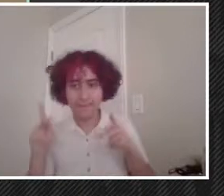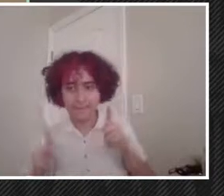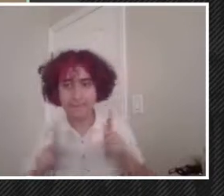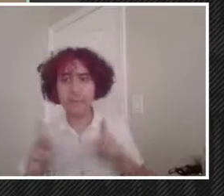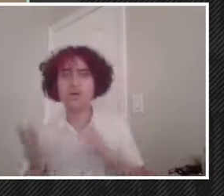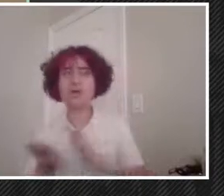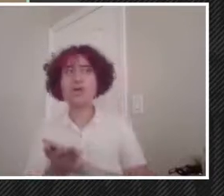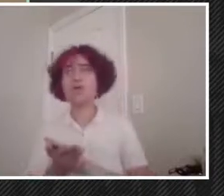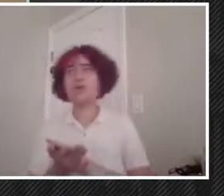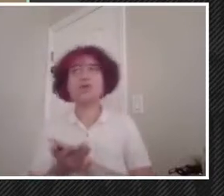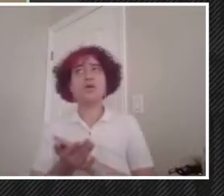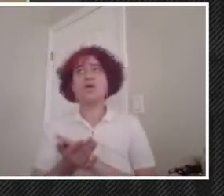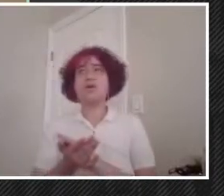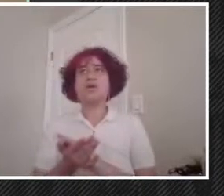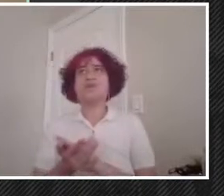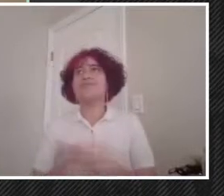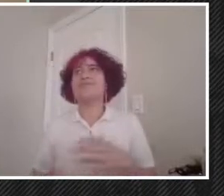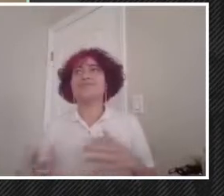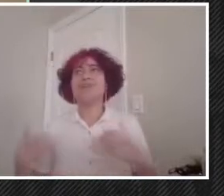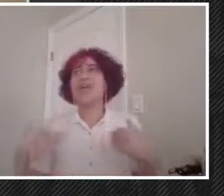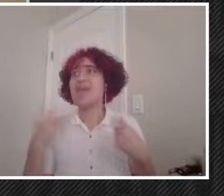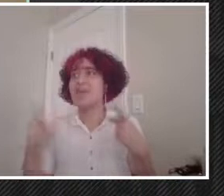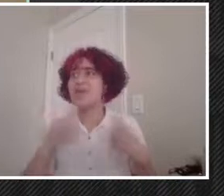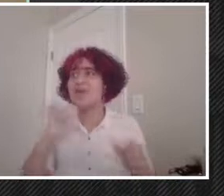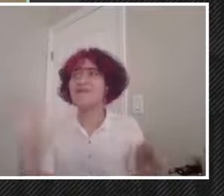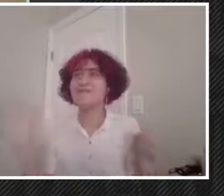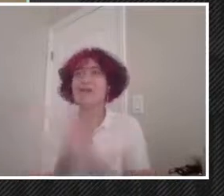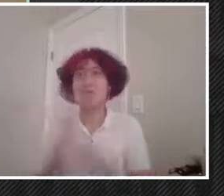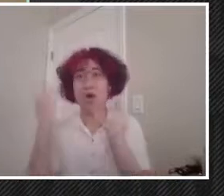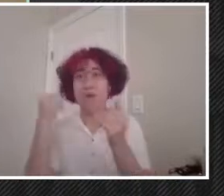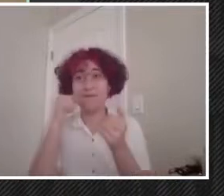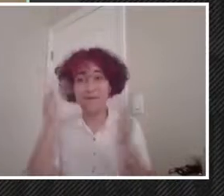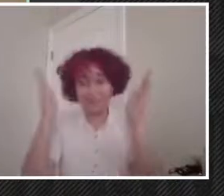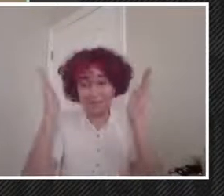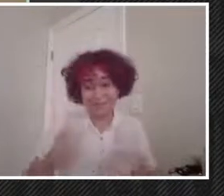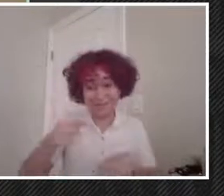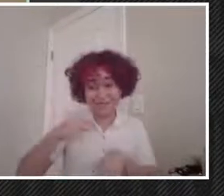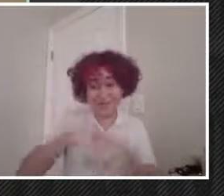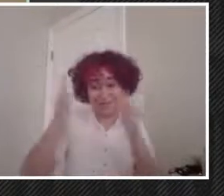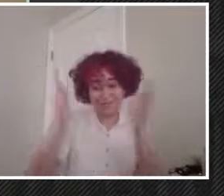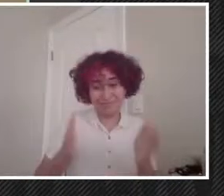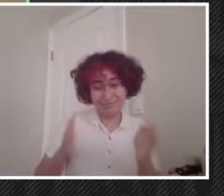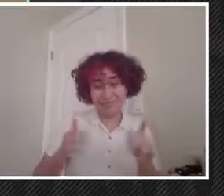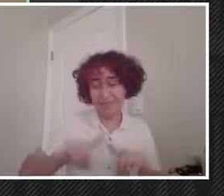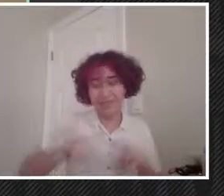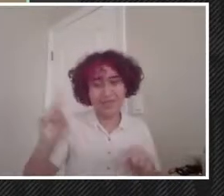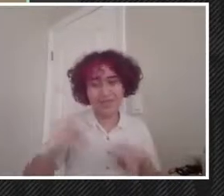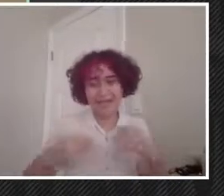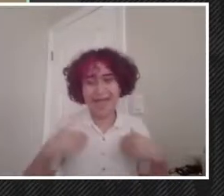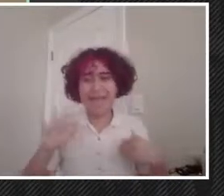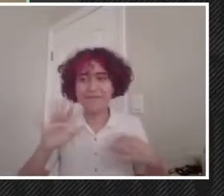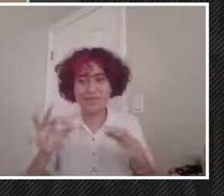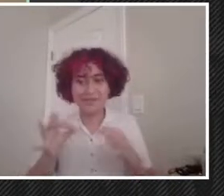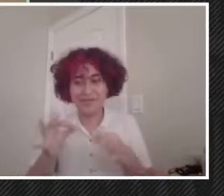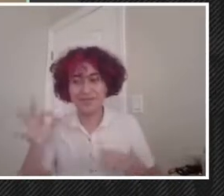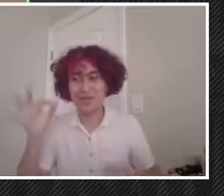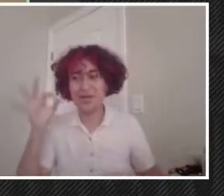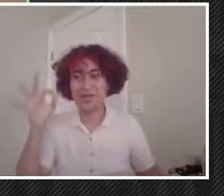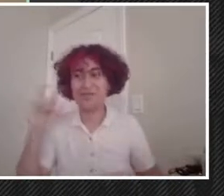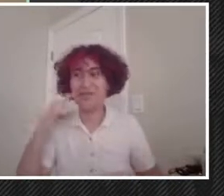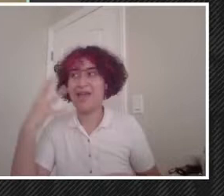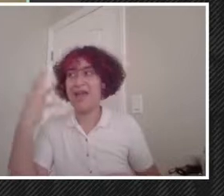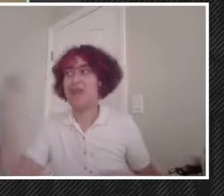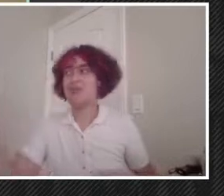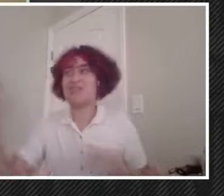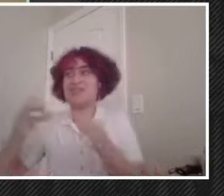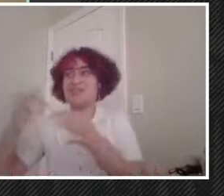they're full of hope for a time, right? But people, you can't have your spirit kind of beat out of you. And it does take a toll when you have to